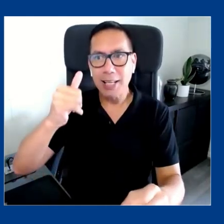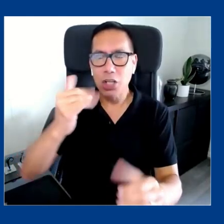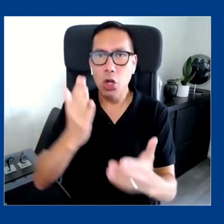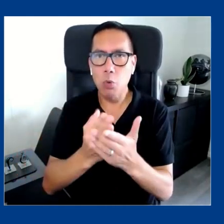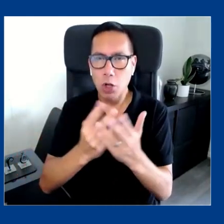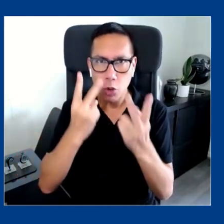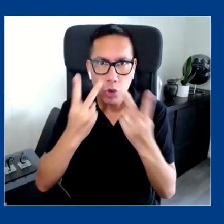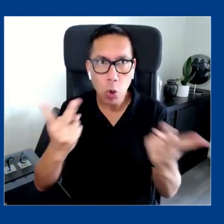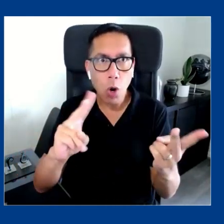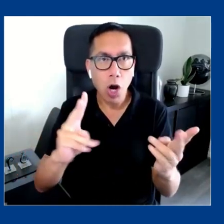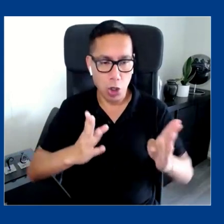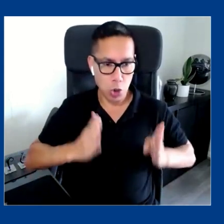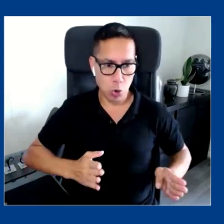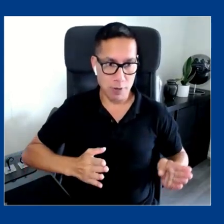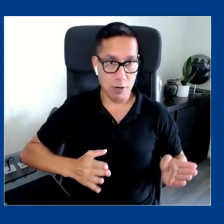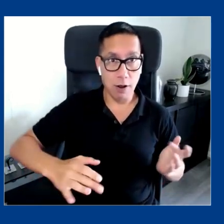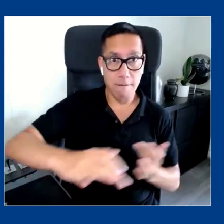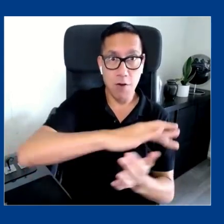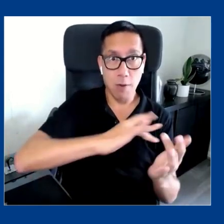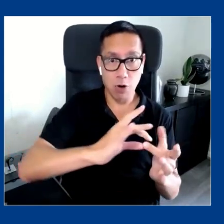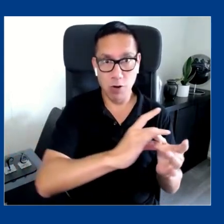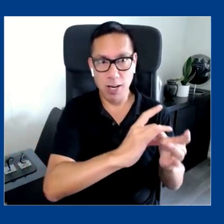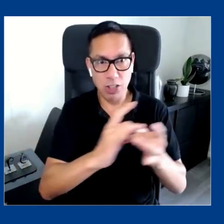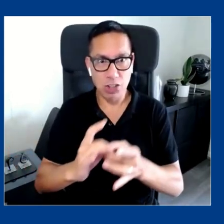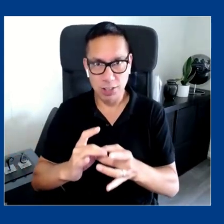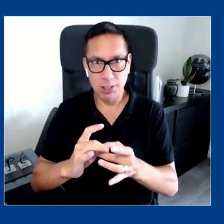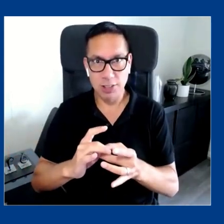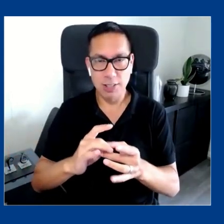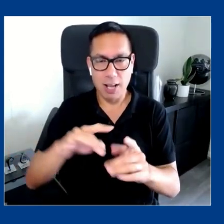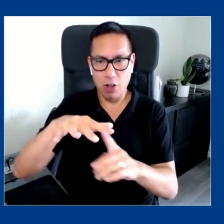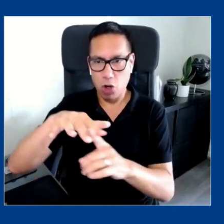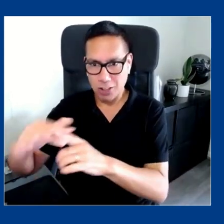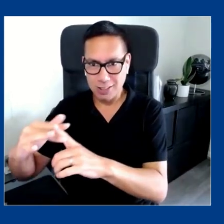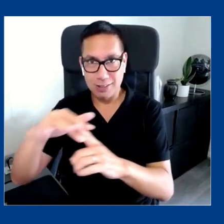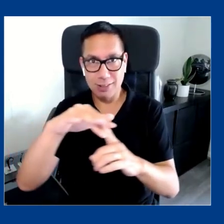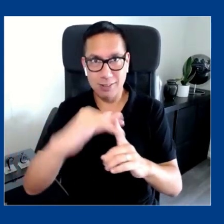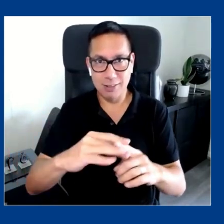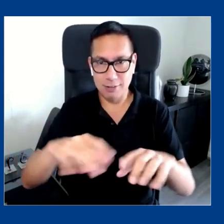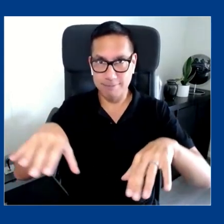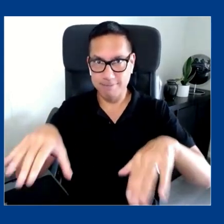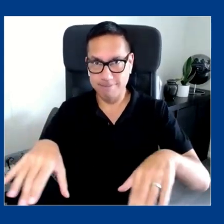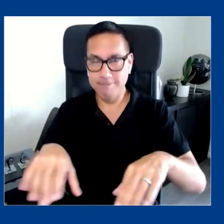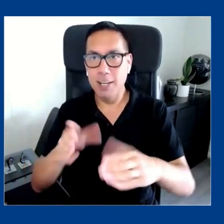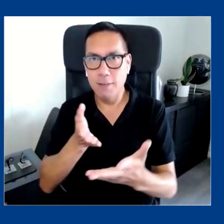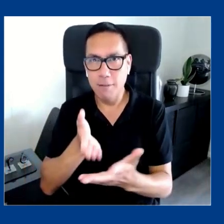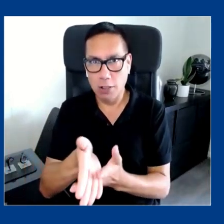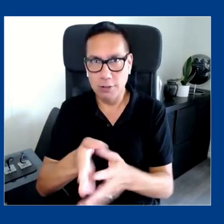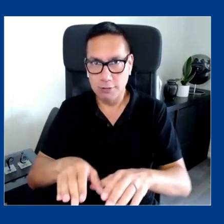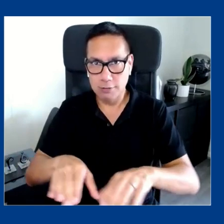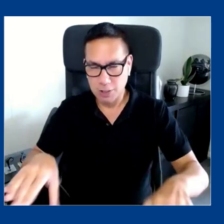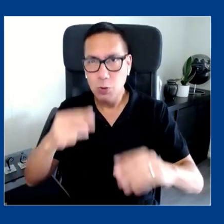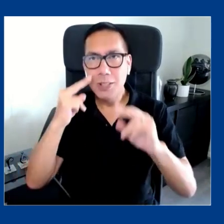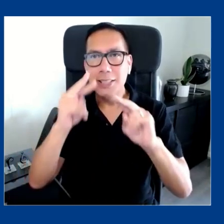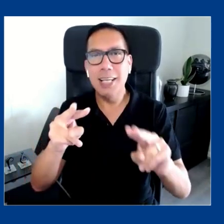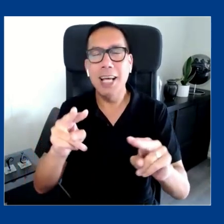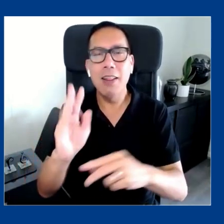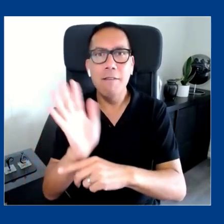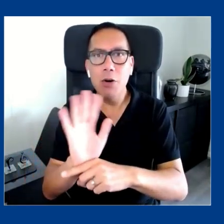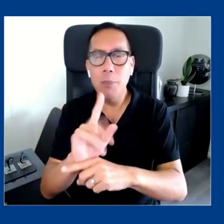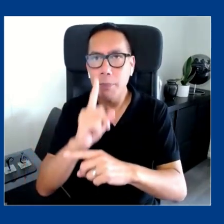relations in a specific geographic context. As we will see in the film, people care for bees